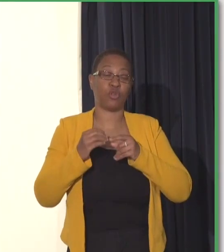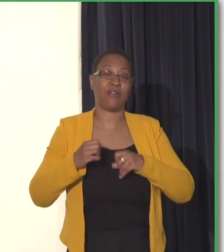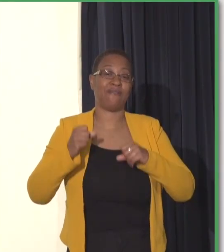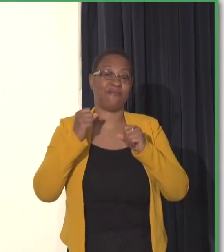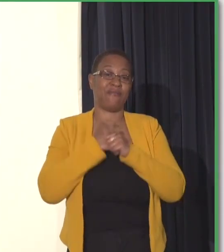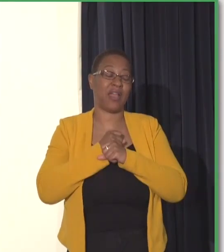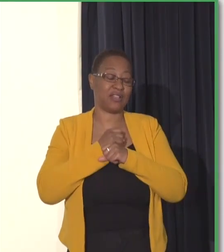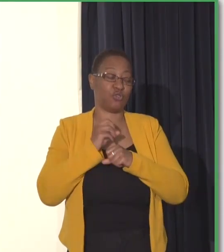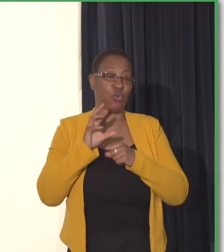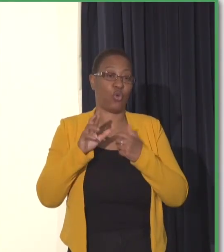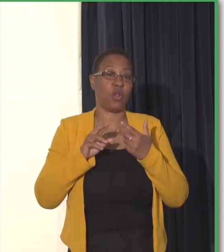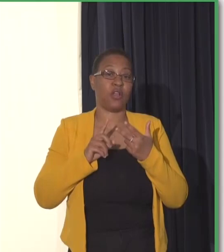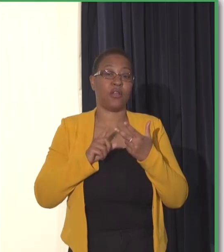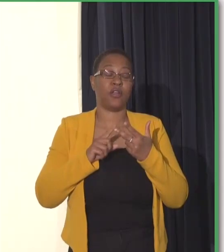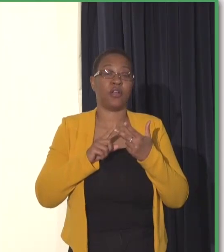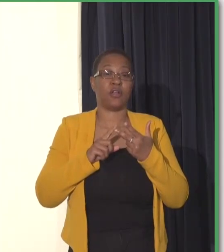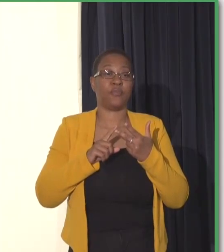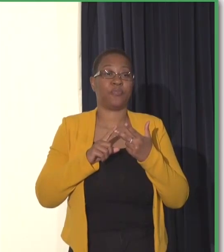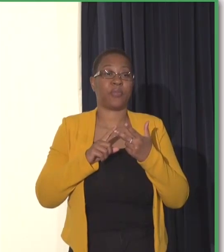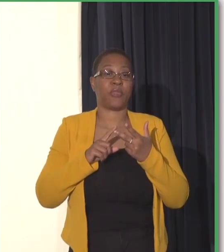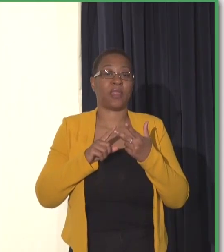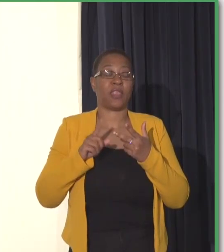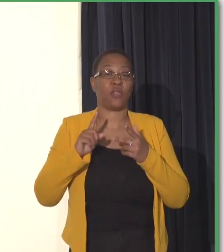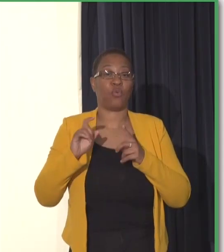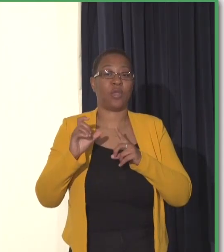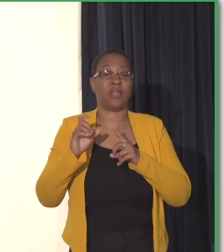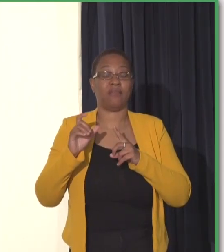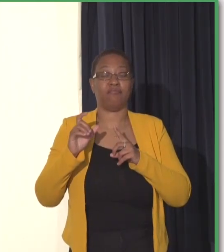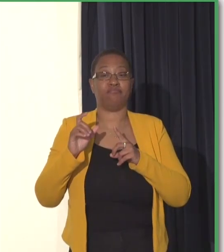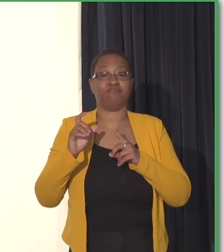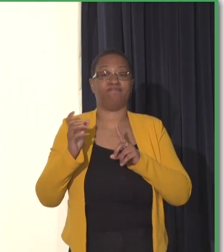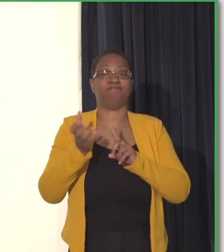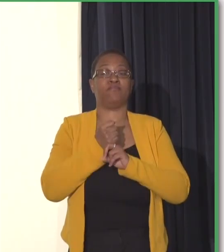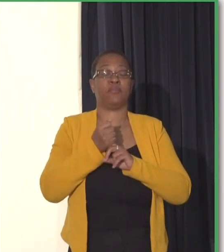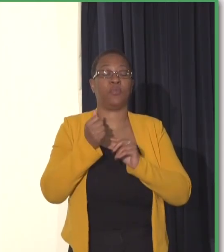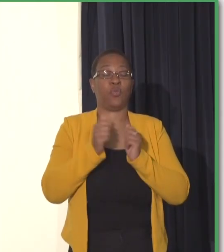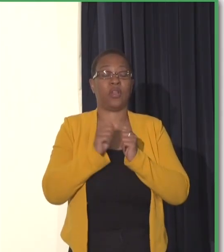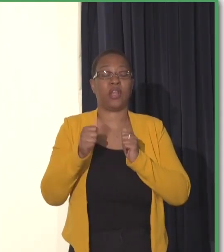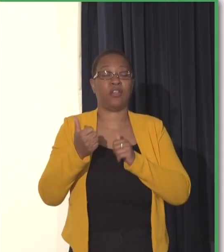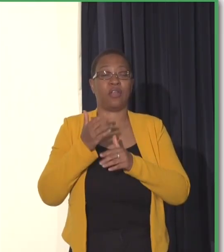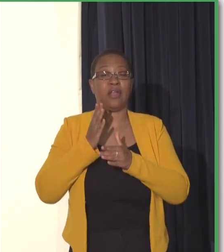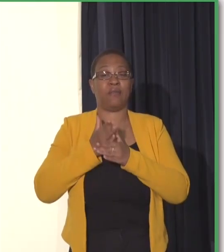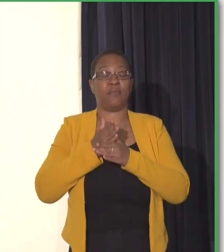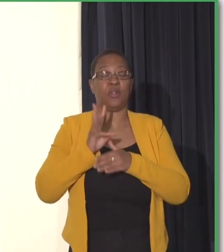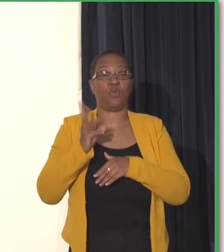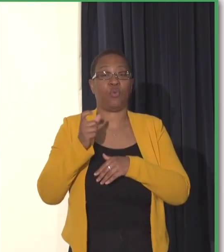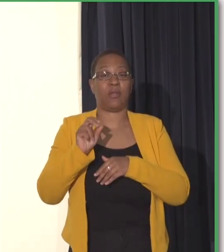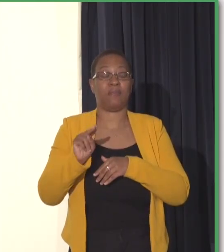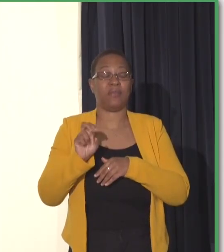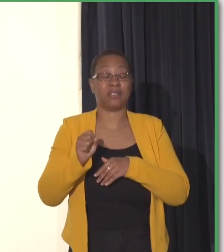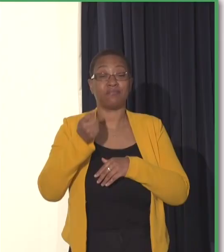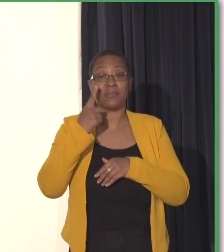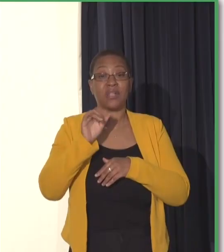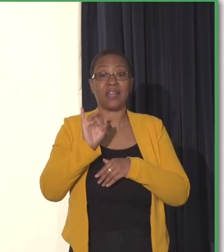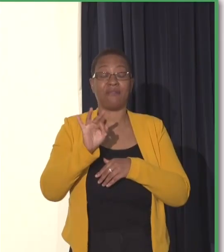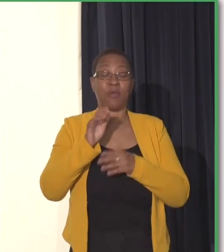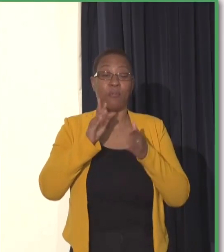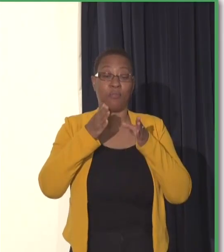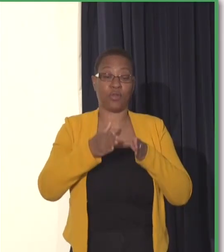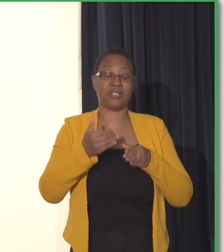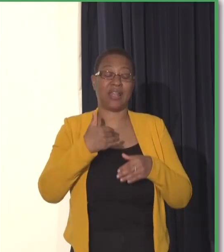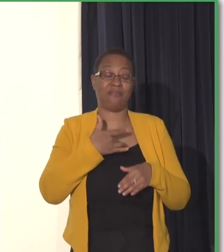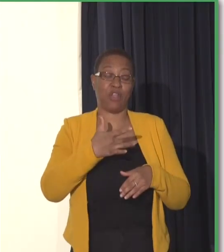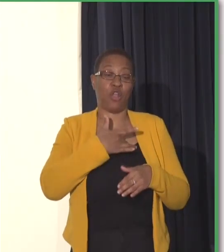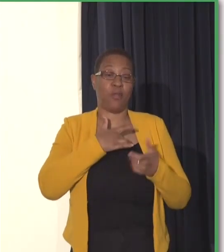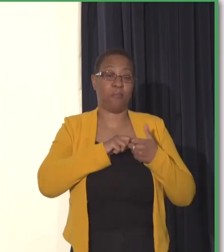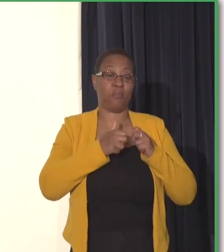fights, or we have to take them in custody with other intermediate weapons. If you have a heart condition, it is not a